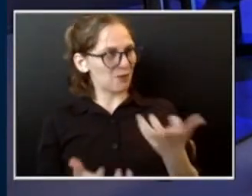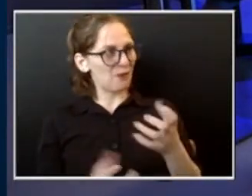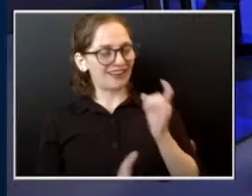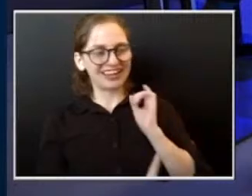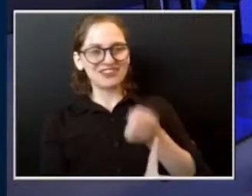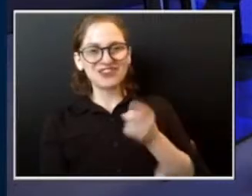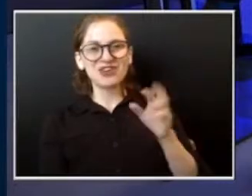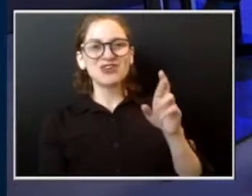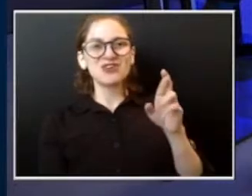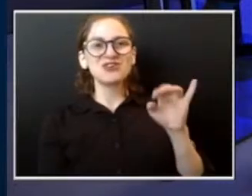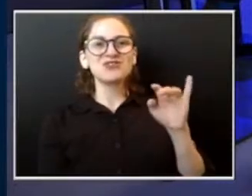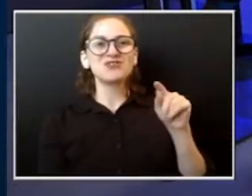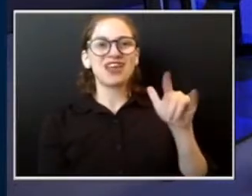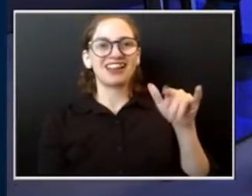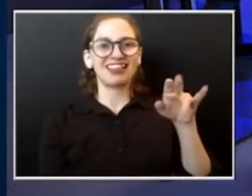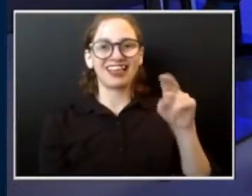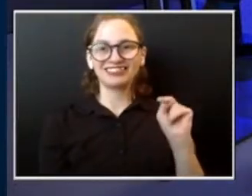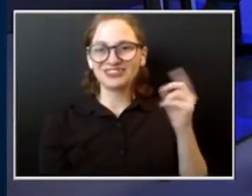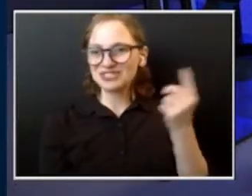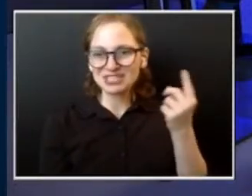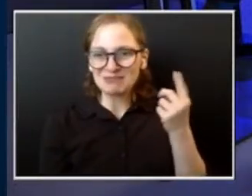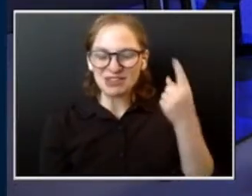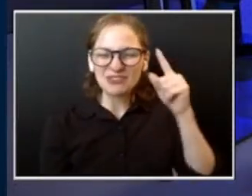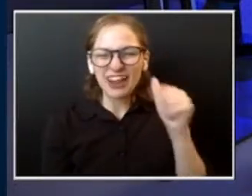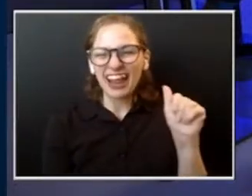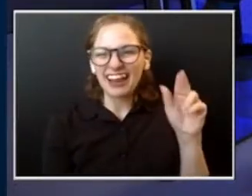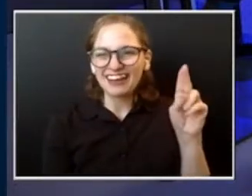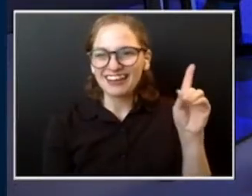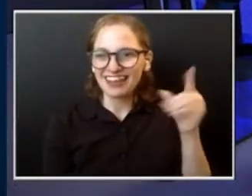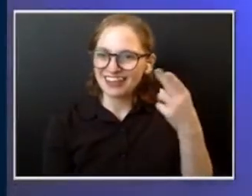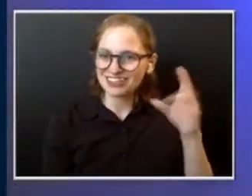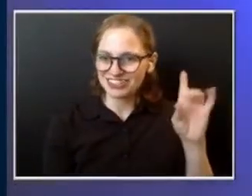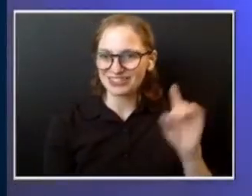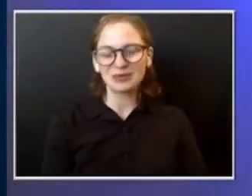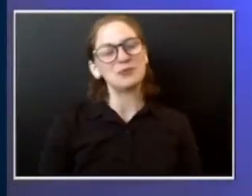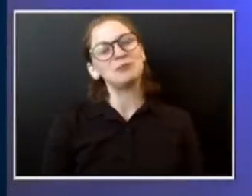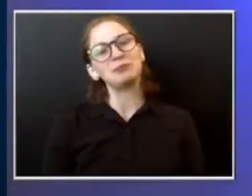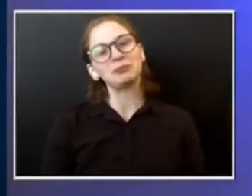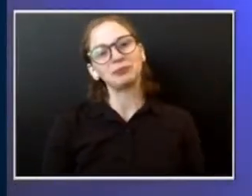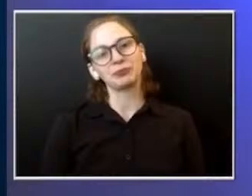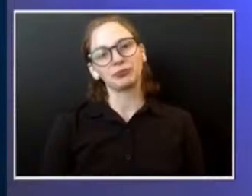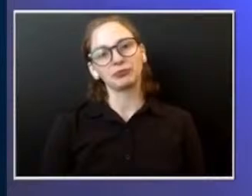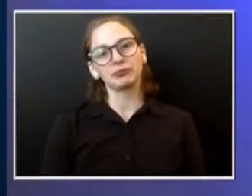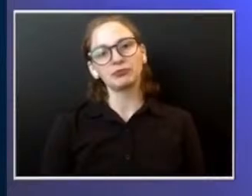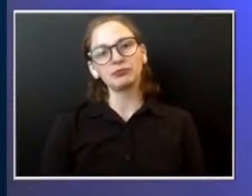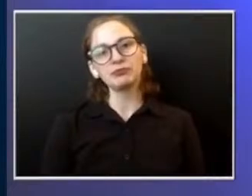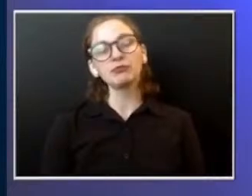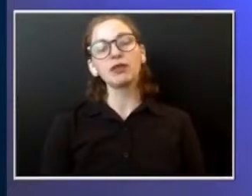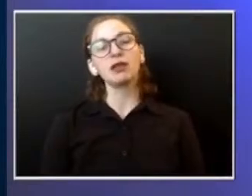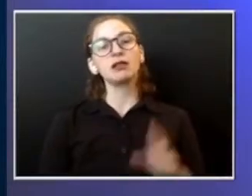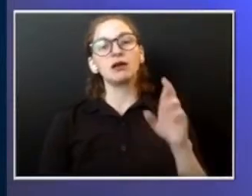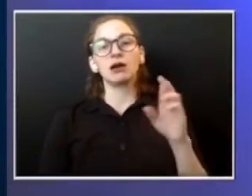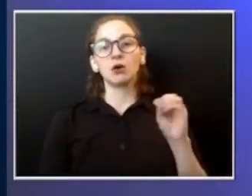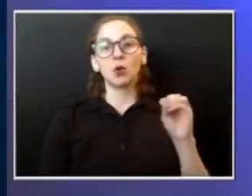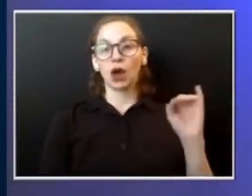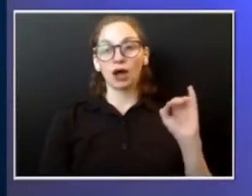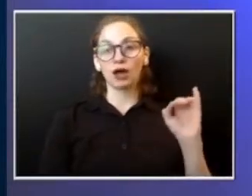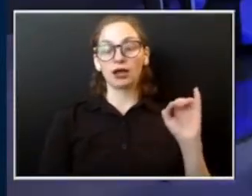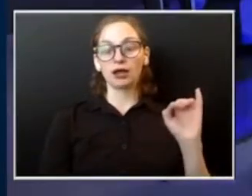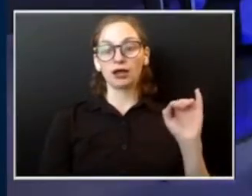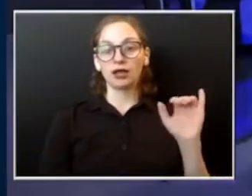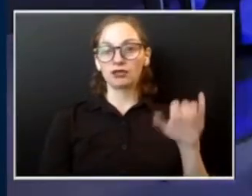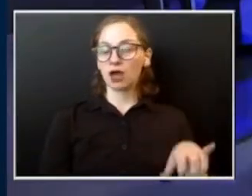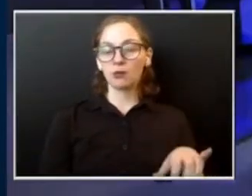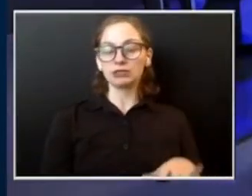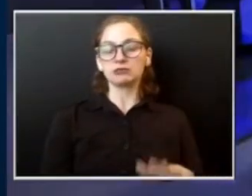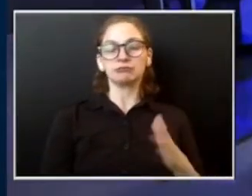That would fit well at this time. The ROI was just, yeah. Yeah. That's awesome.